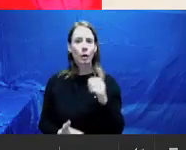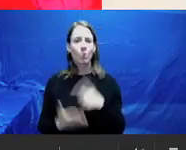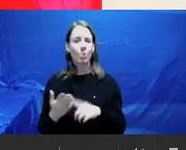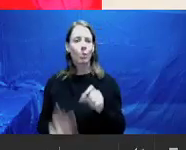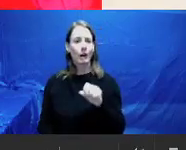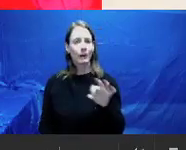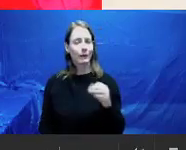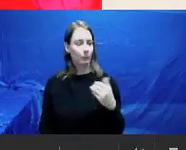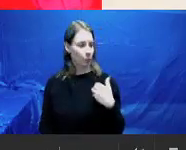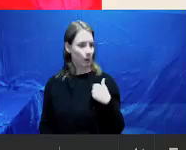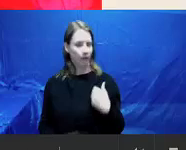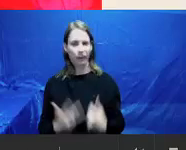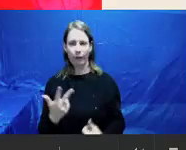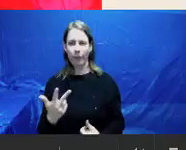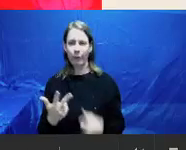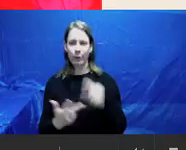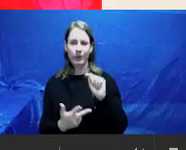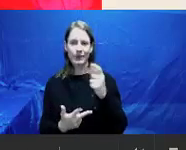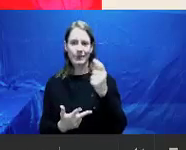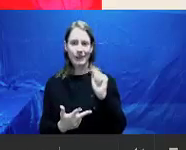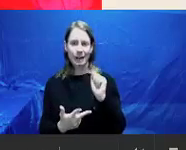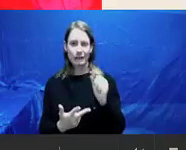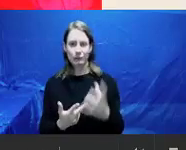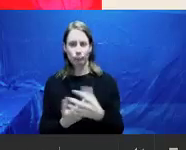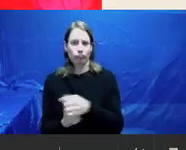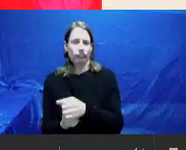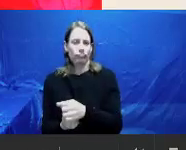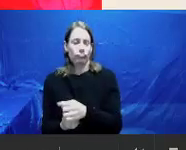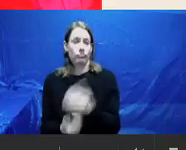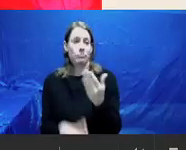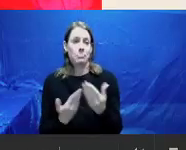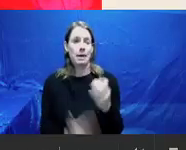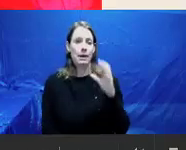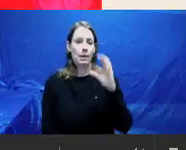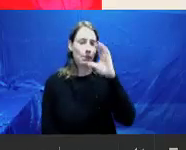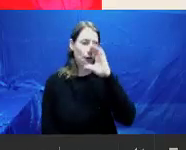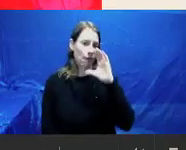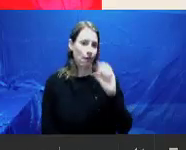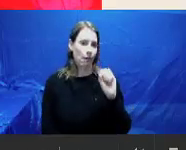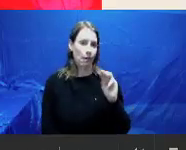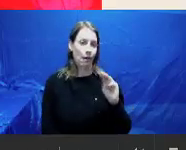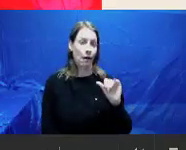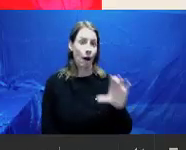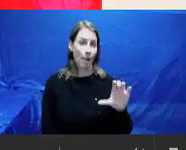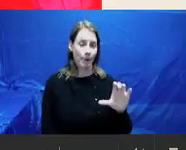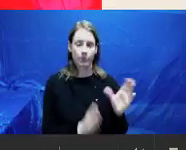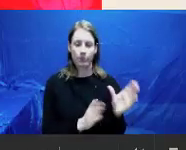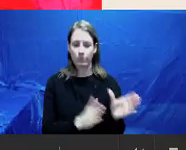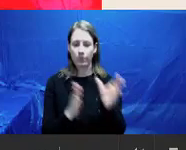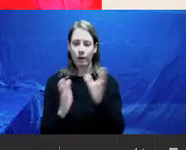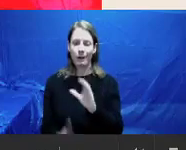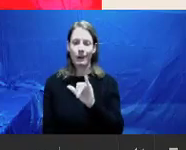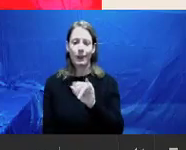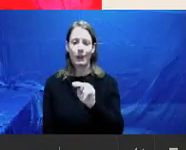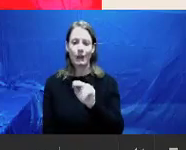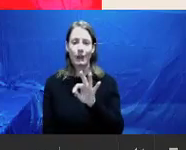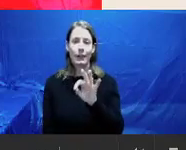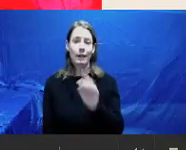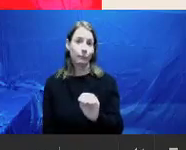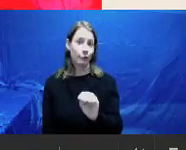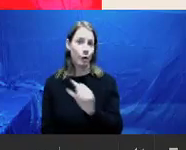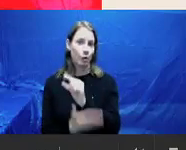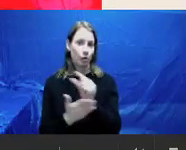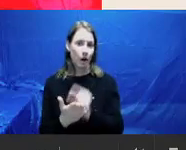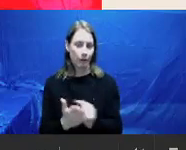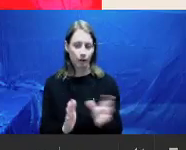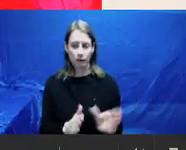a bundle for students? Maybe there's a comic strip, maybe there is an infographic, maybe there is a journal article, maybe